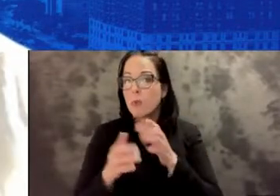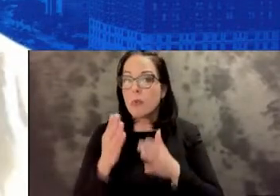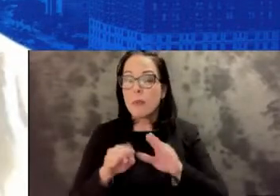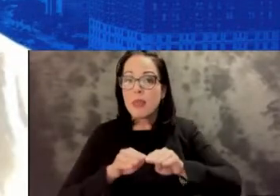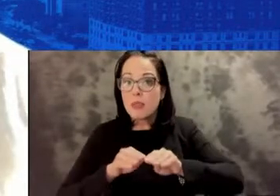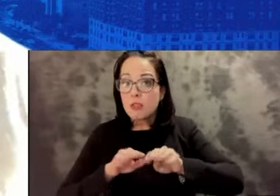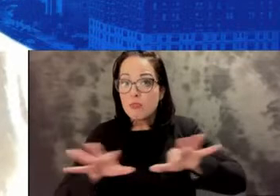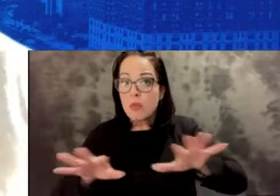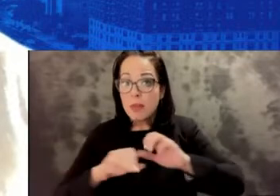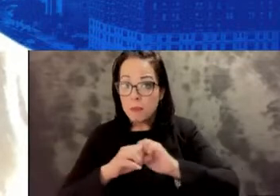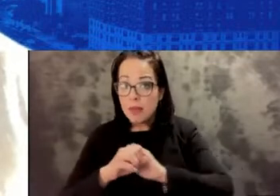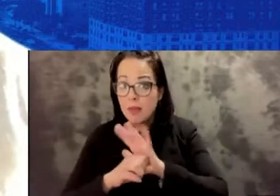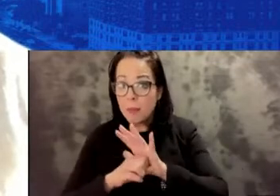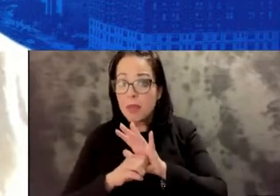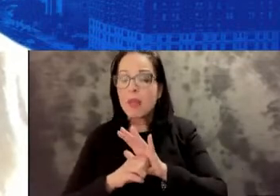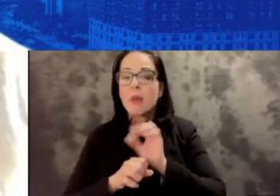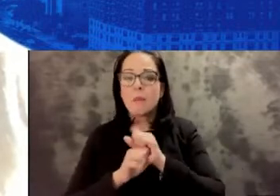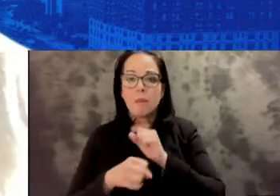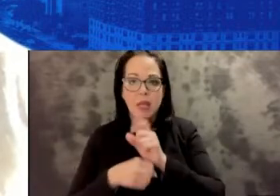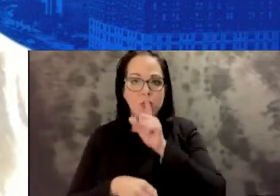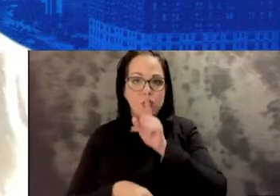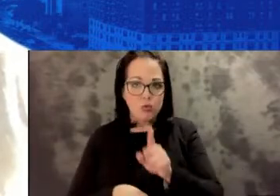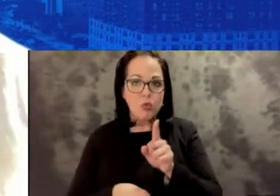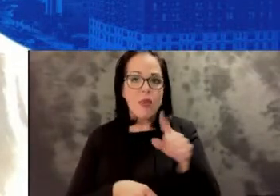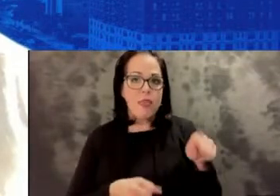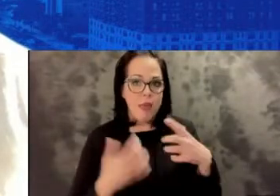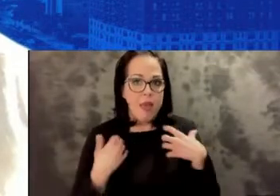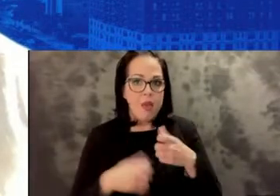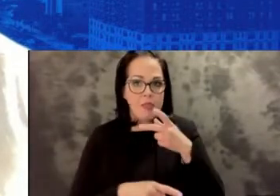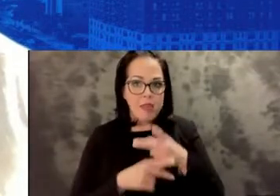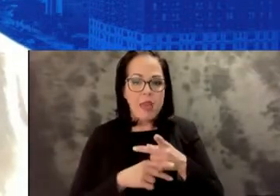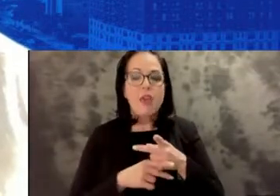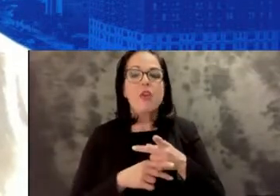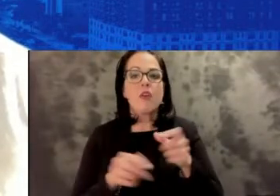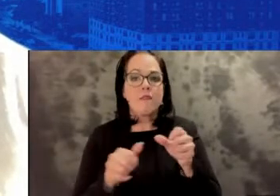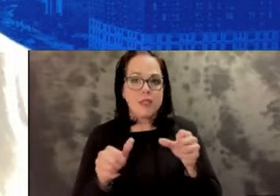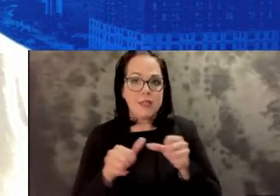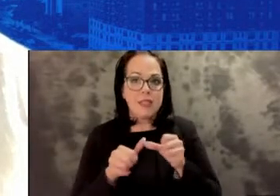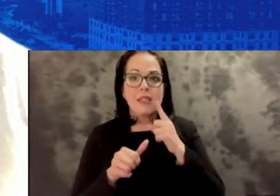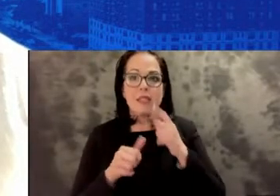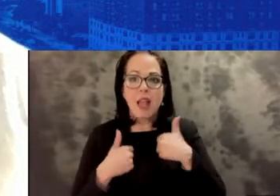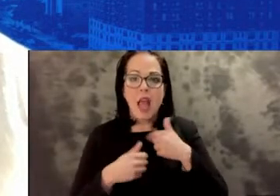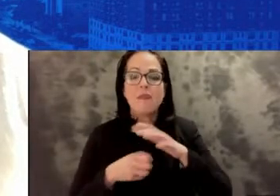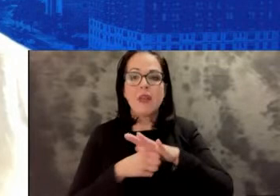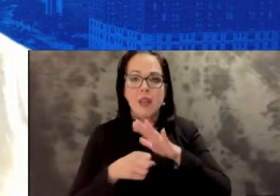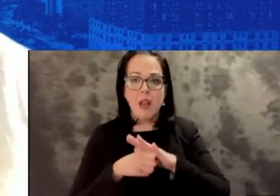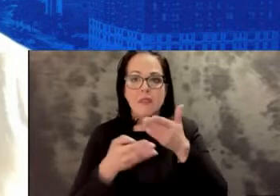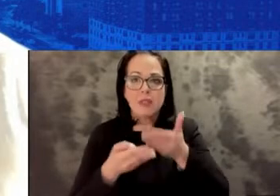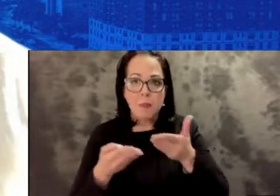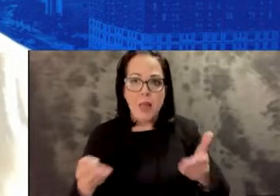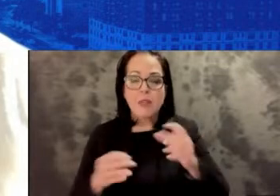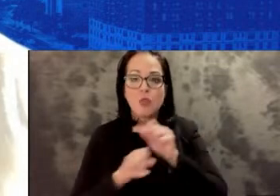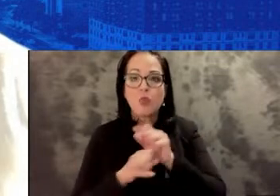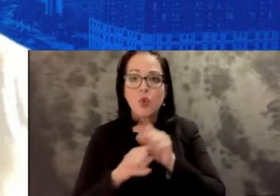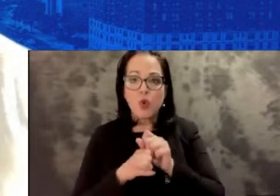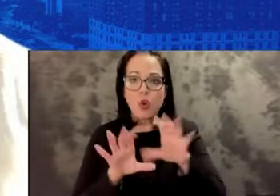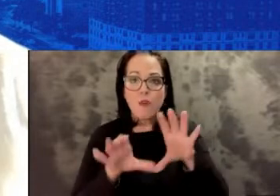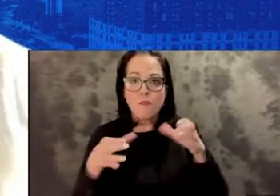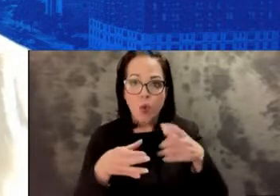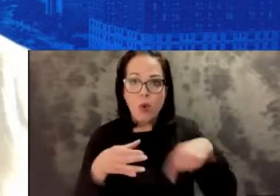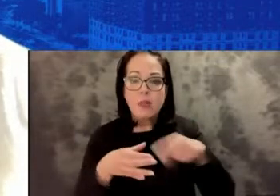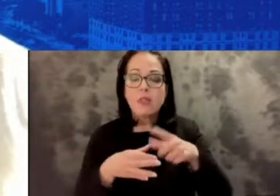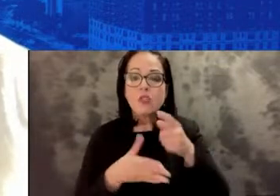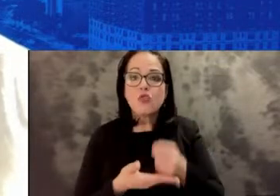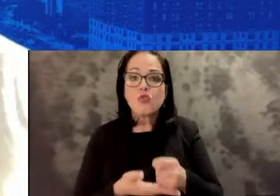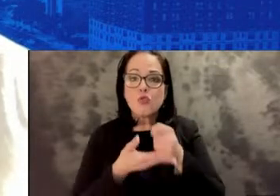the pandemic, ensuring that healthcare facilities serving these communities have the supplies and the workforce necessary to treat the higher rates